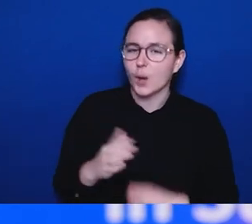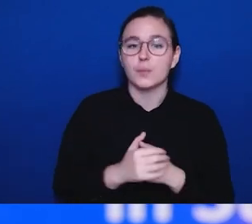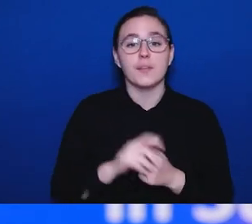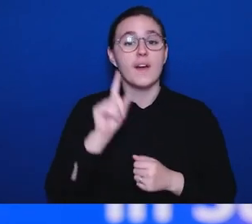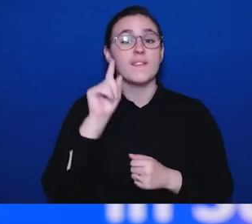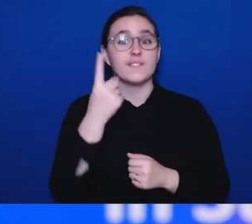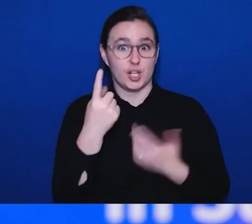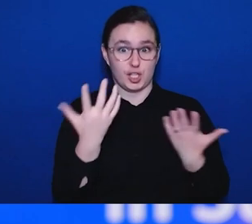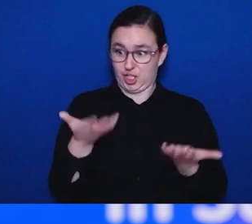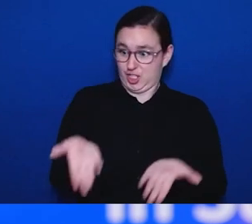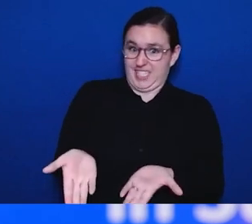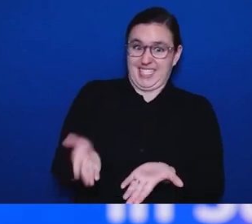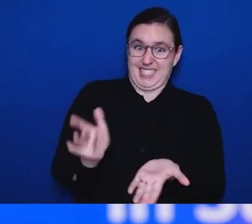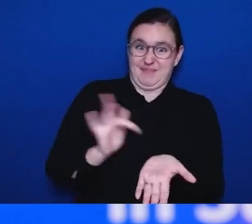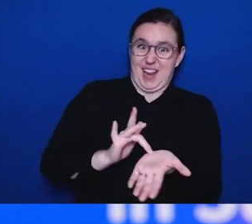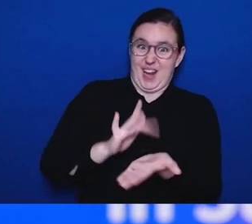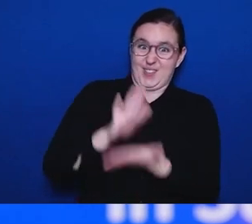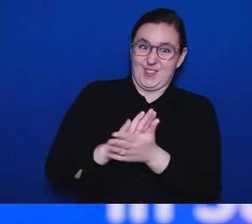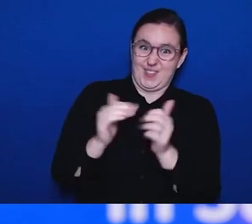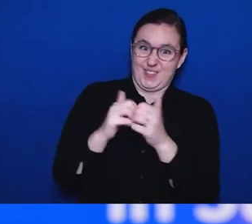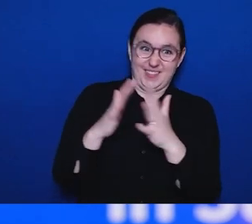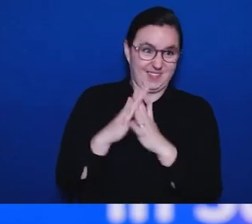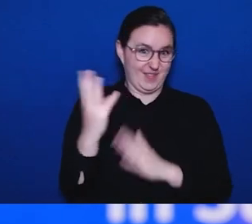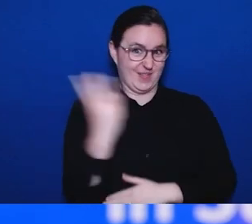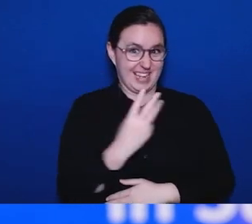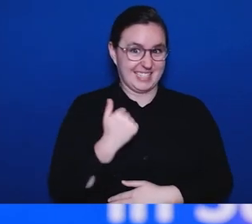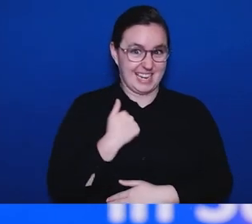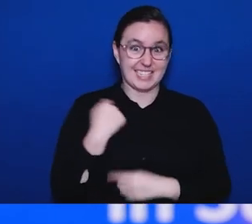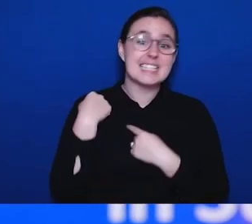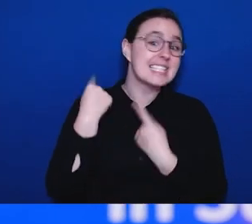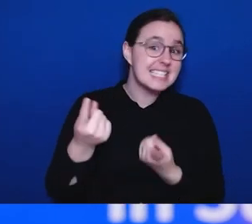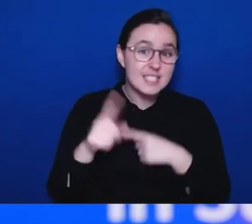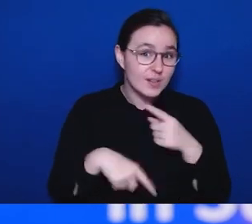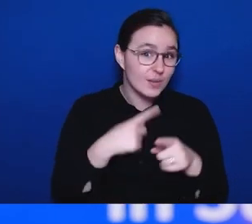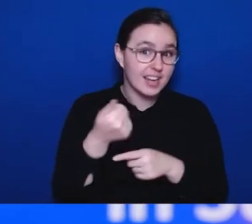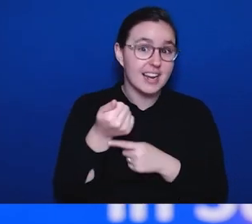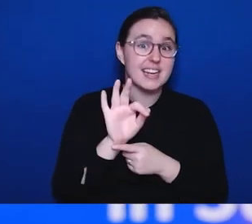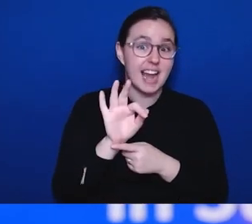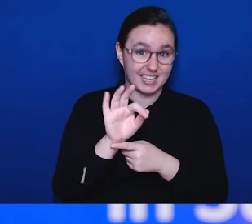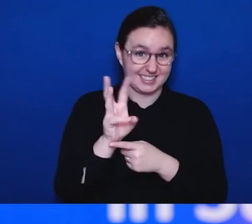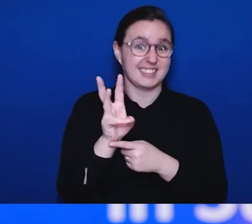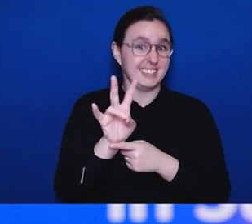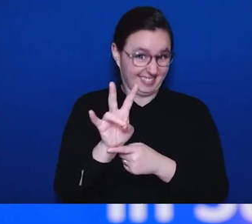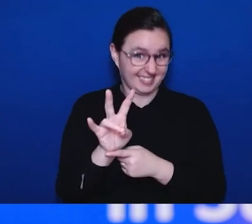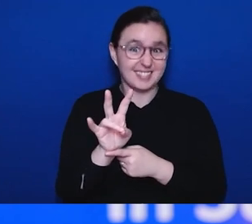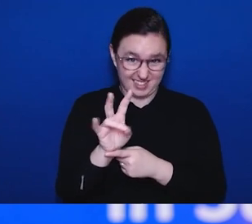So, thank you. First medical school in Western Canada.